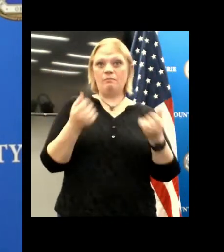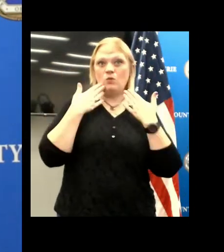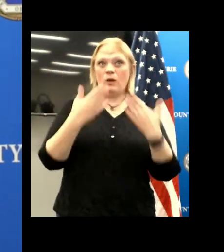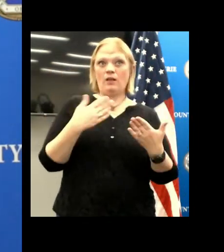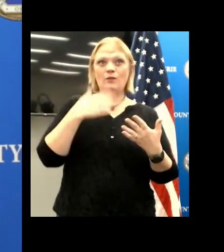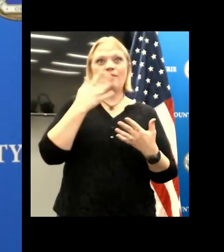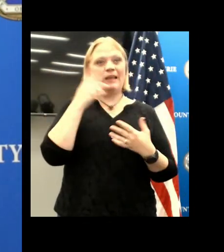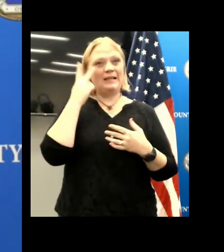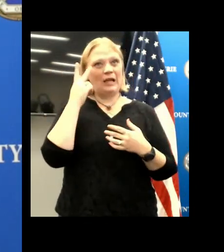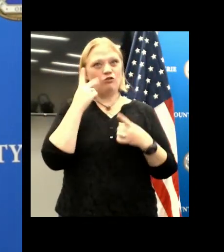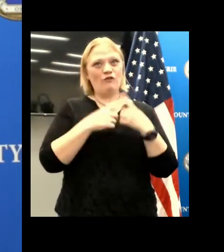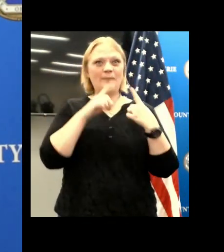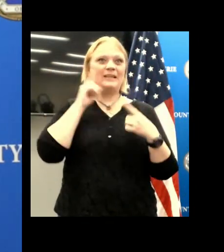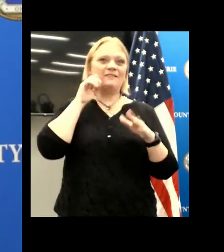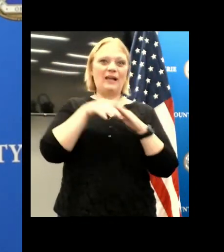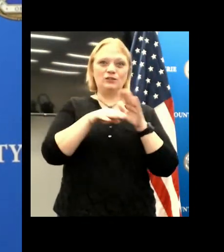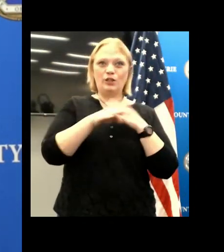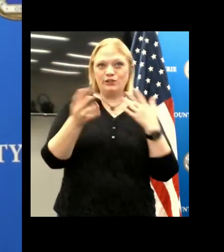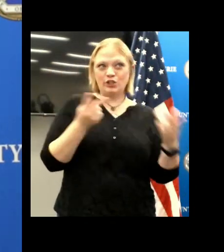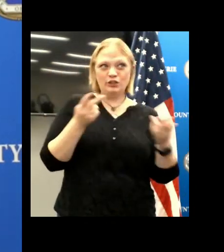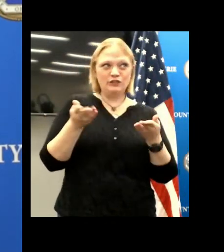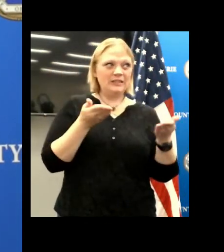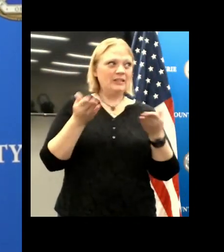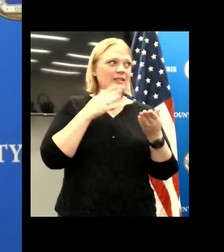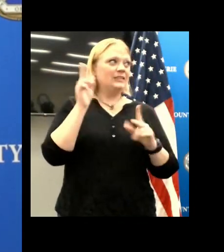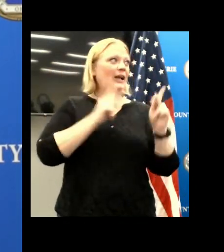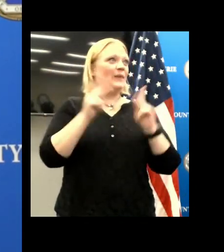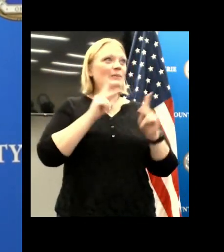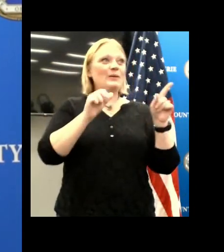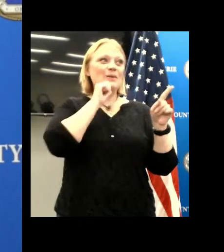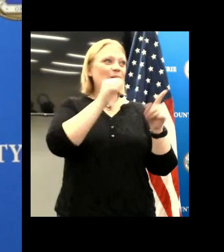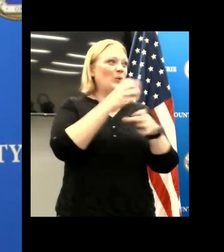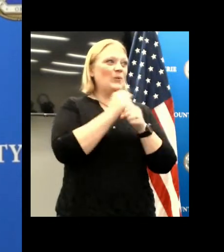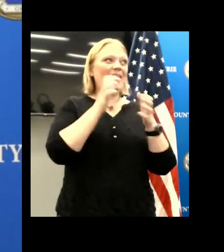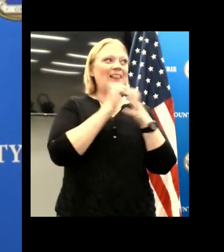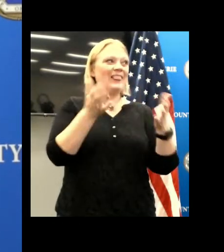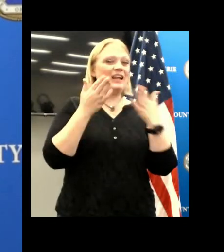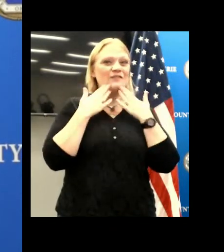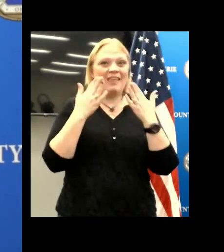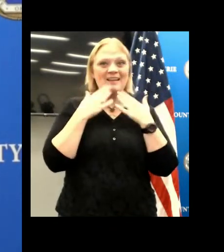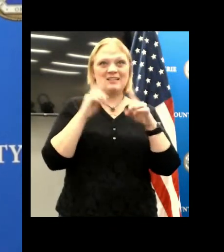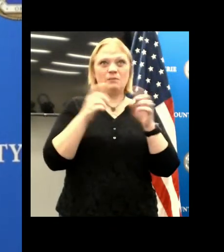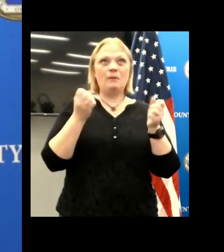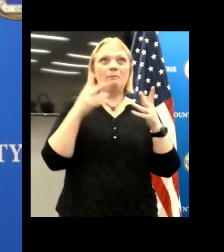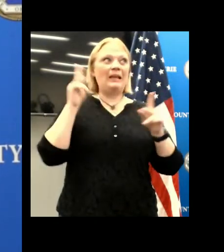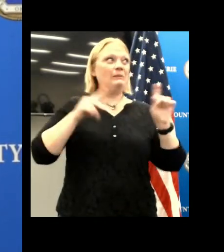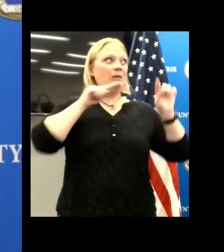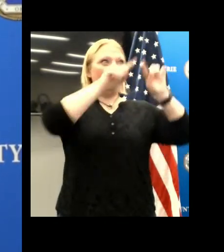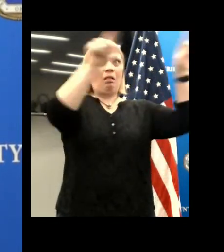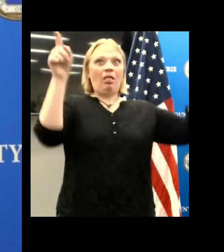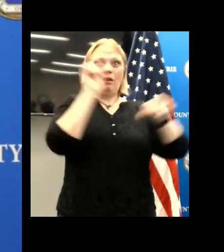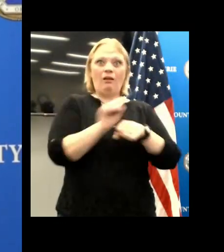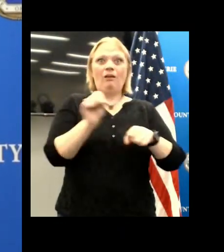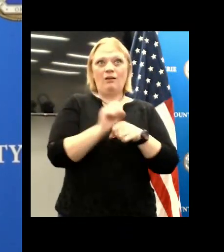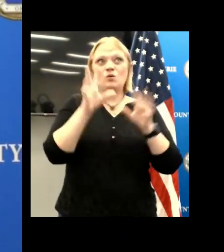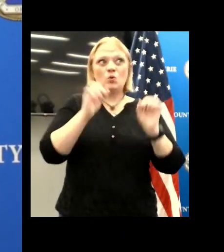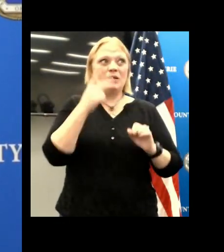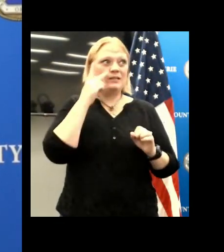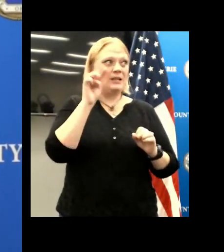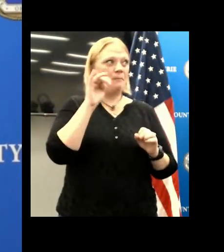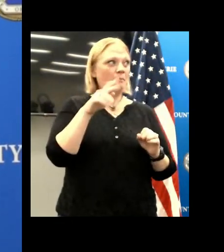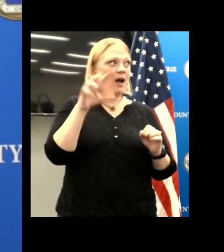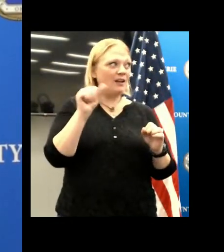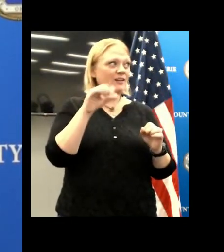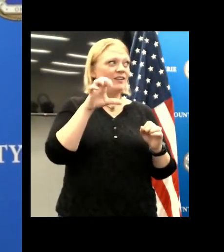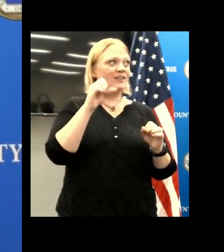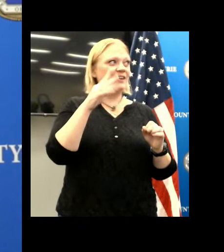to thank Kendra Schmidt from Deaf Access Services, also people who do not get a lot of thanks but do a lot of work so that you can see this at home. Monica Batan and